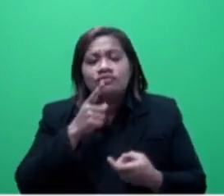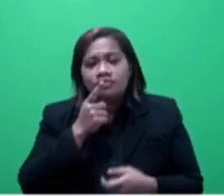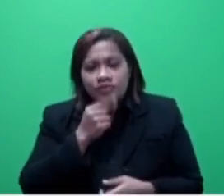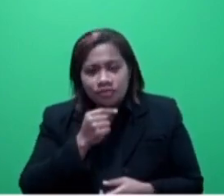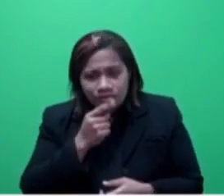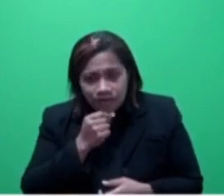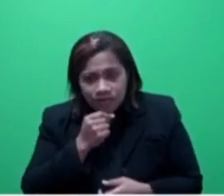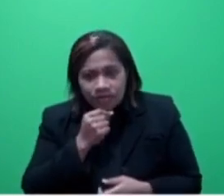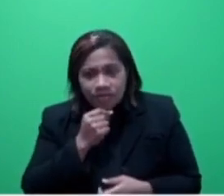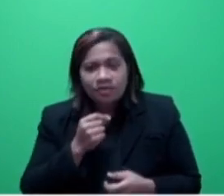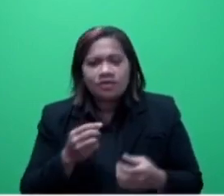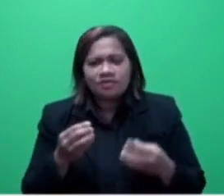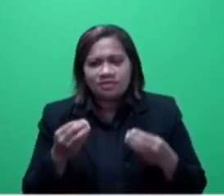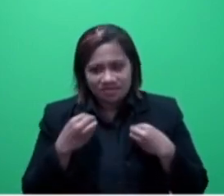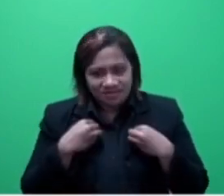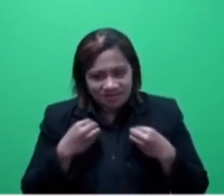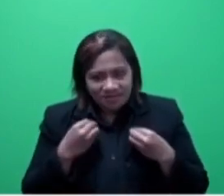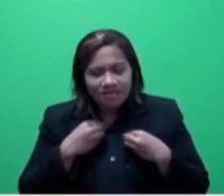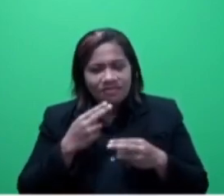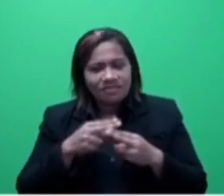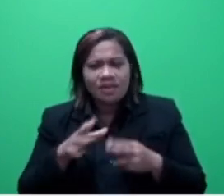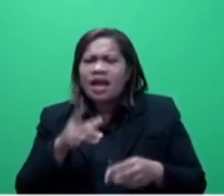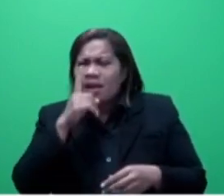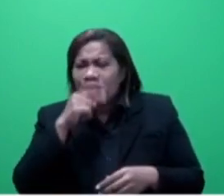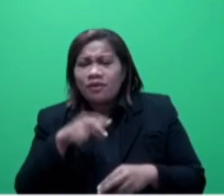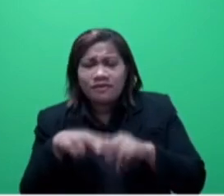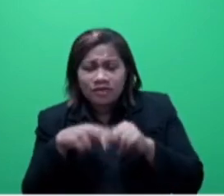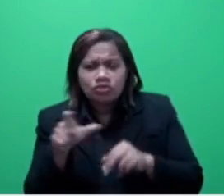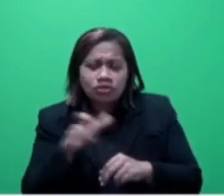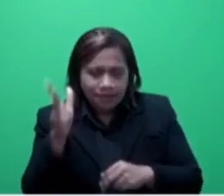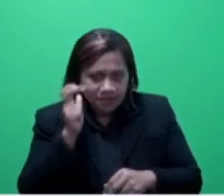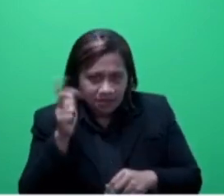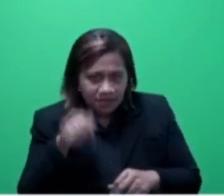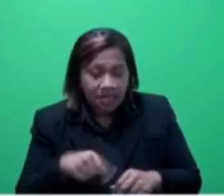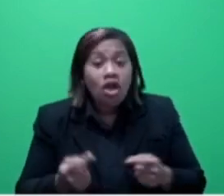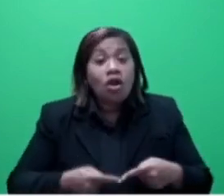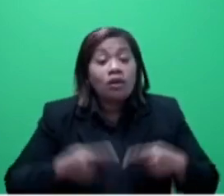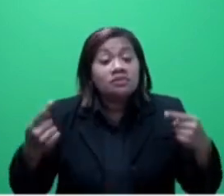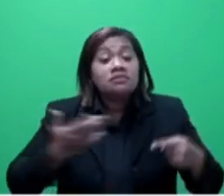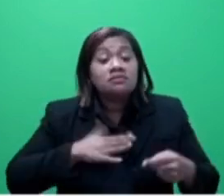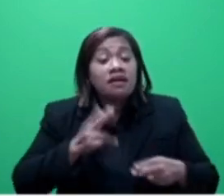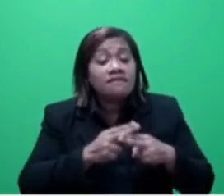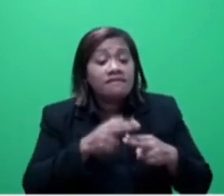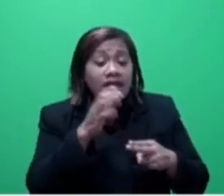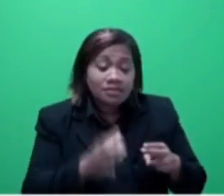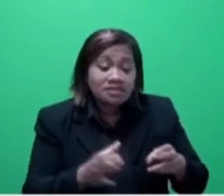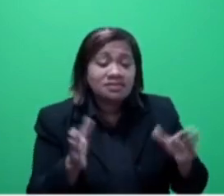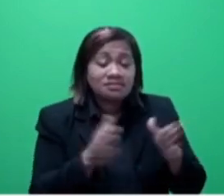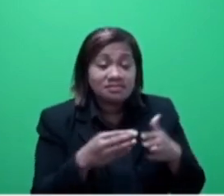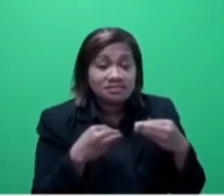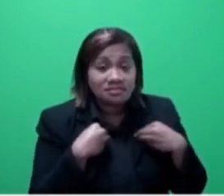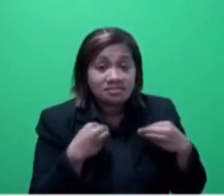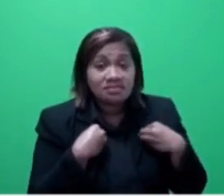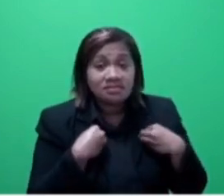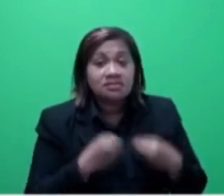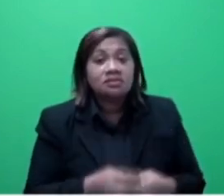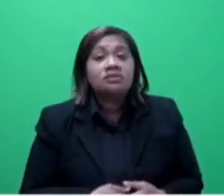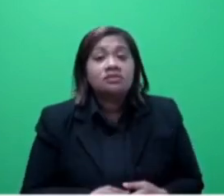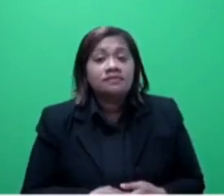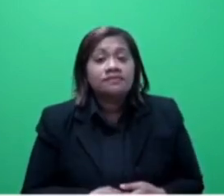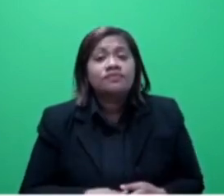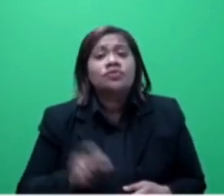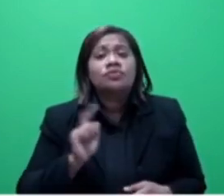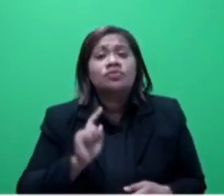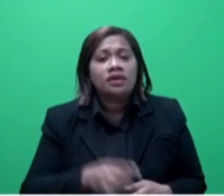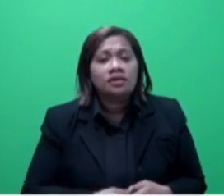the people of Fiji need to listen to this, sir. Opposition basically wants the farmers and the MSMEs to be deprived of